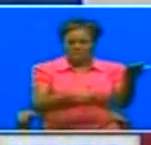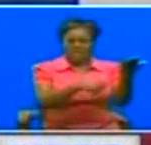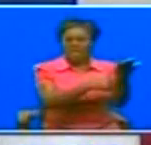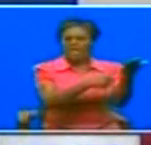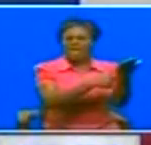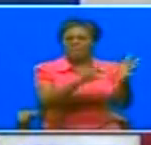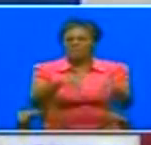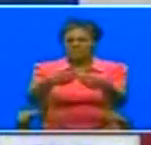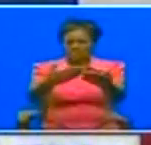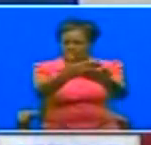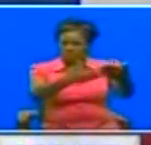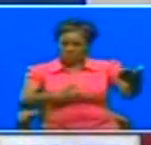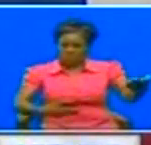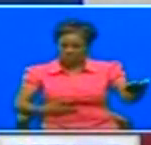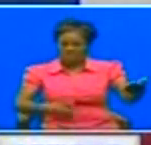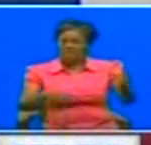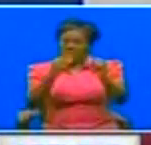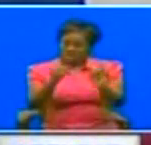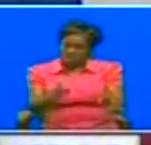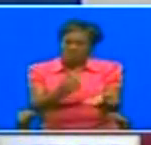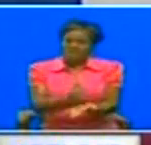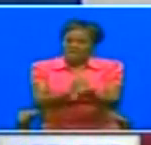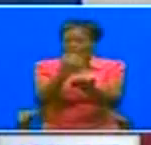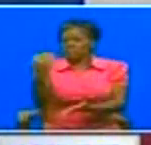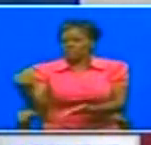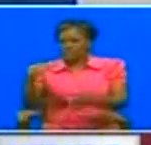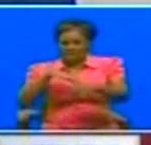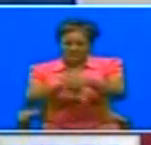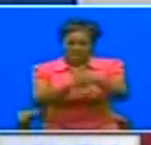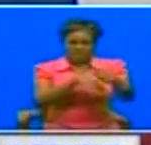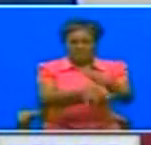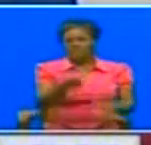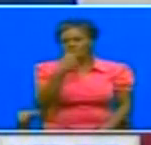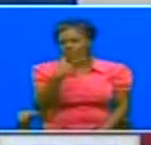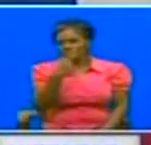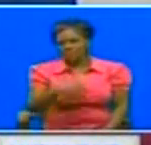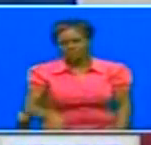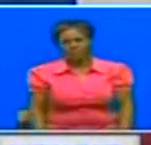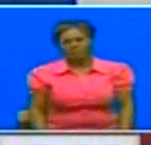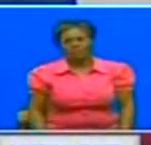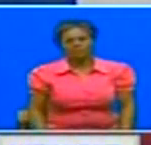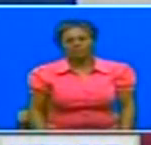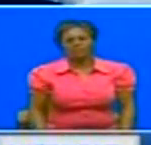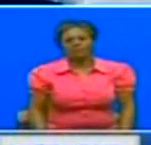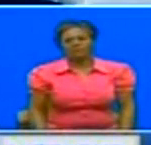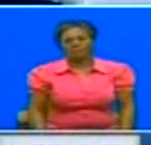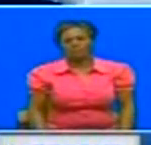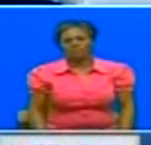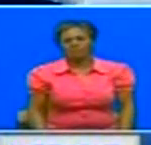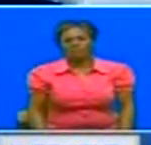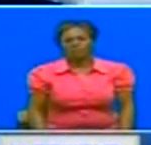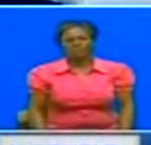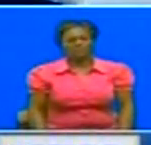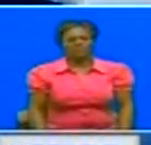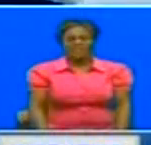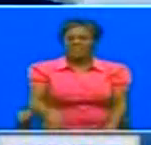names of children on a list if it's going to help them access treatment? Actually,